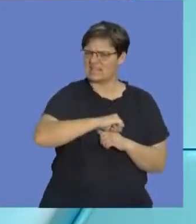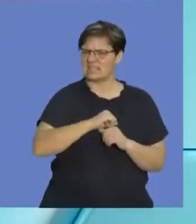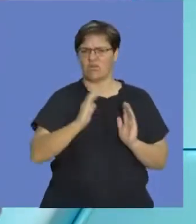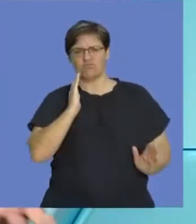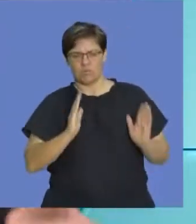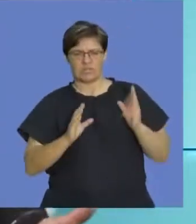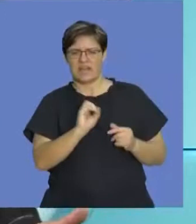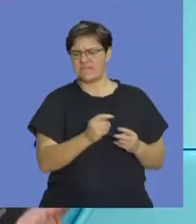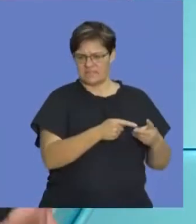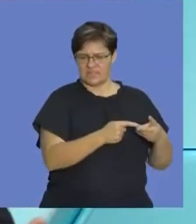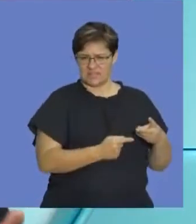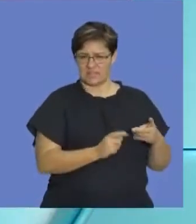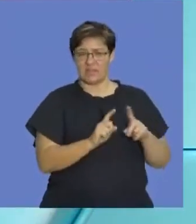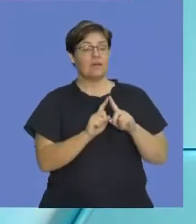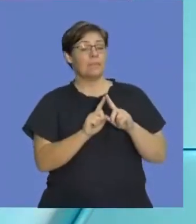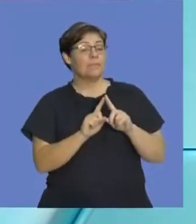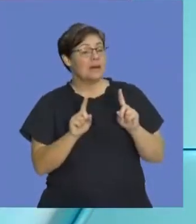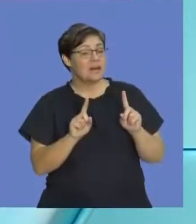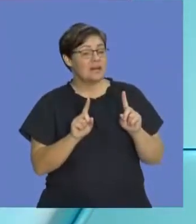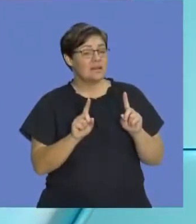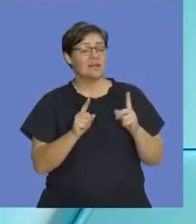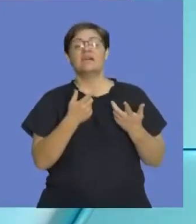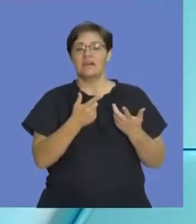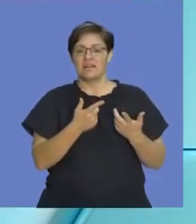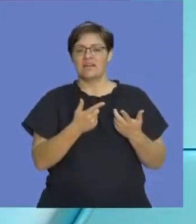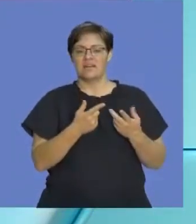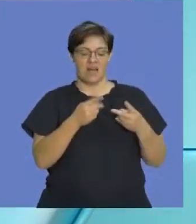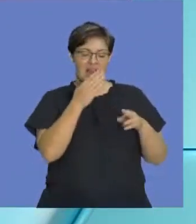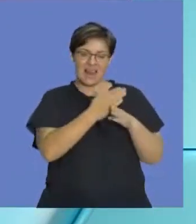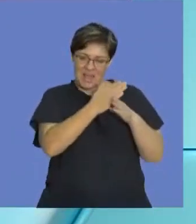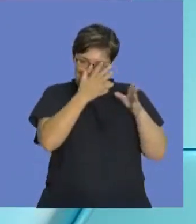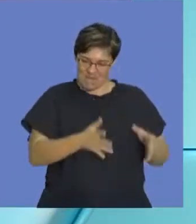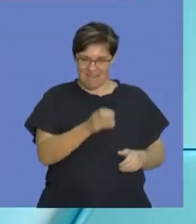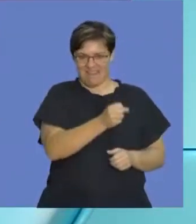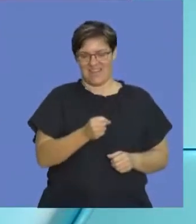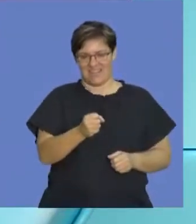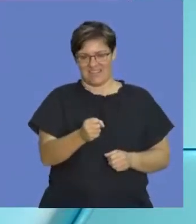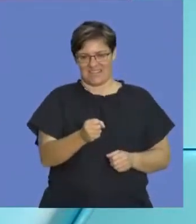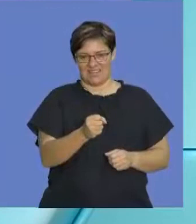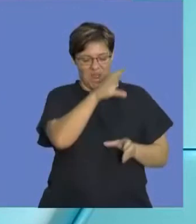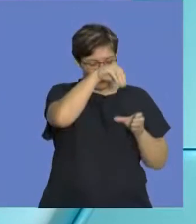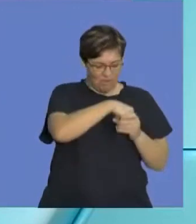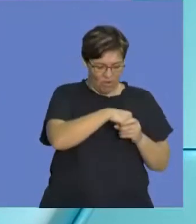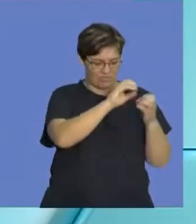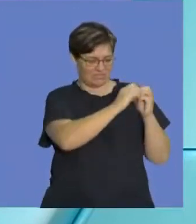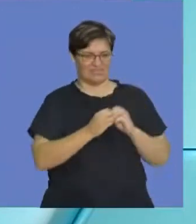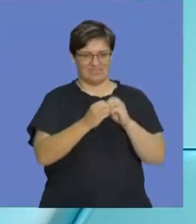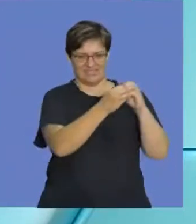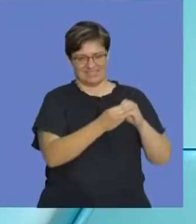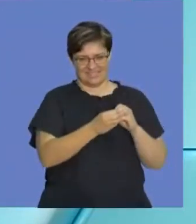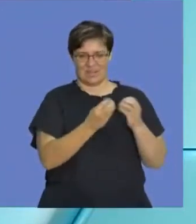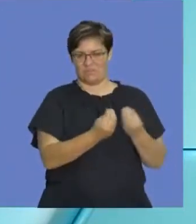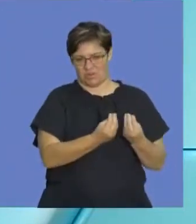have robots as well, but remember, primarily you have the labor component into making